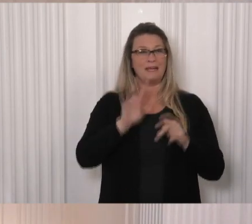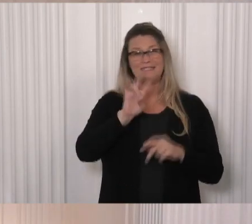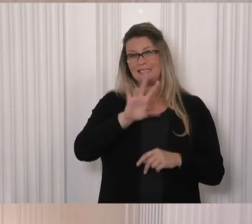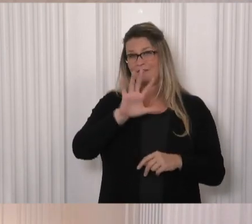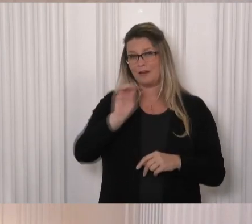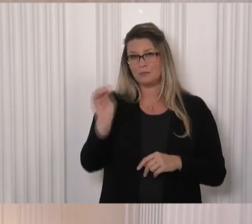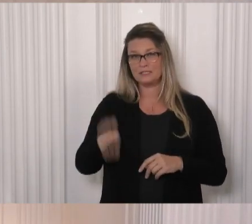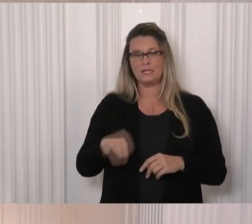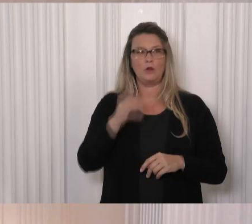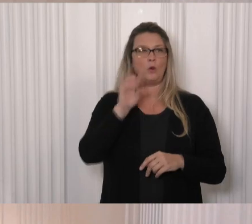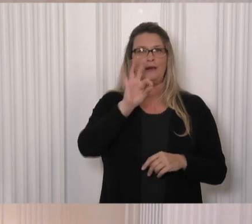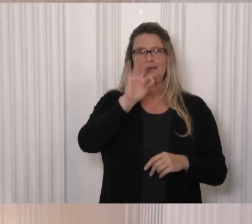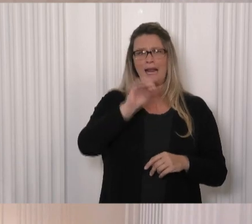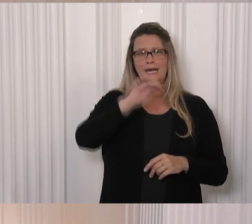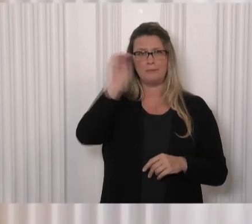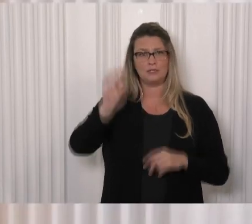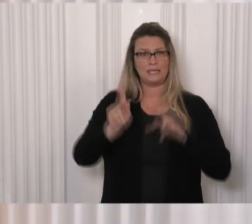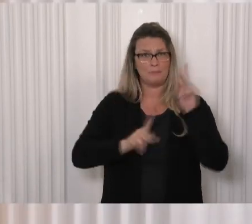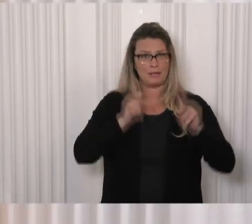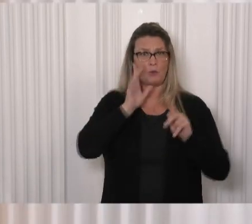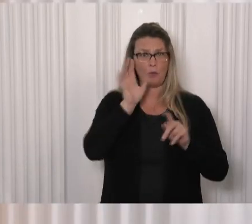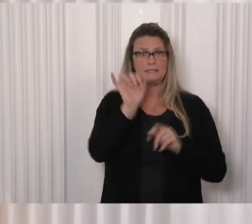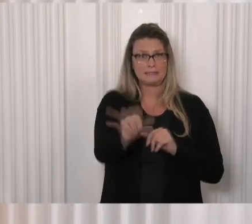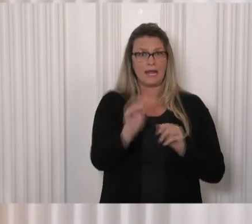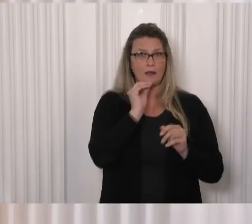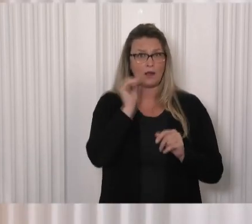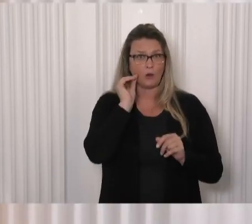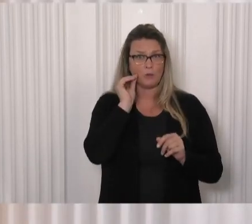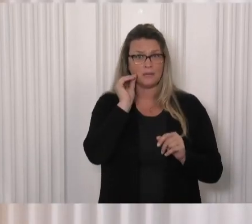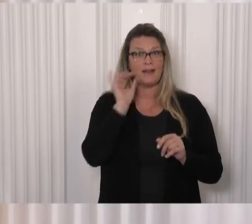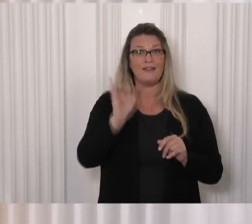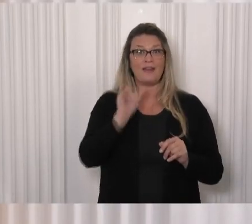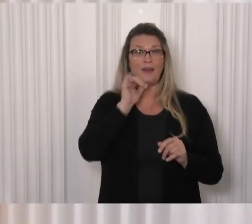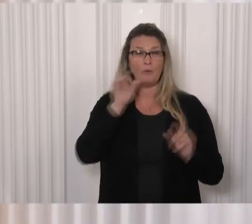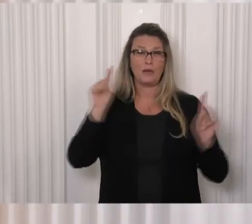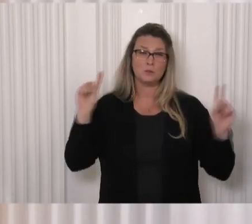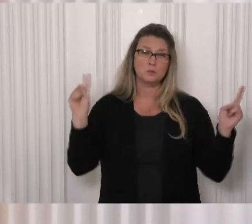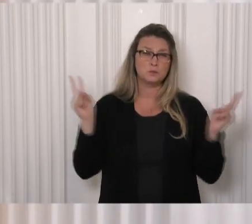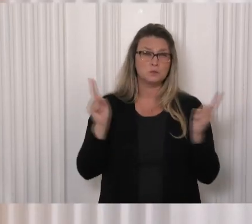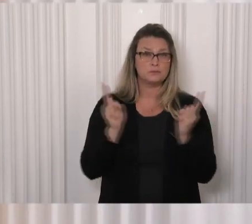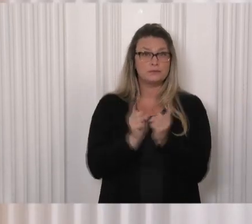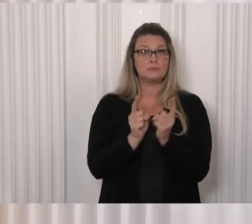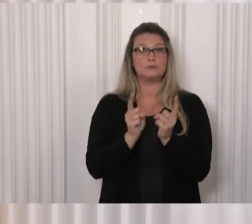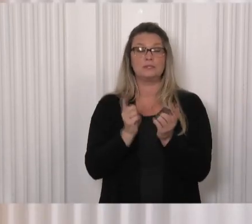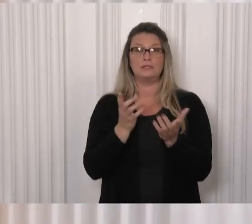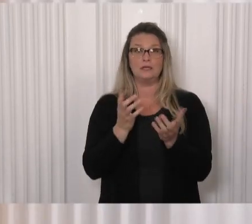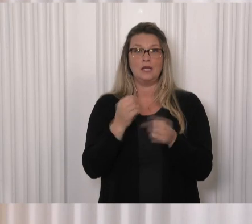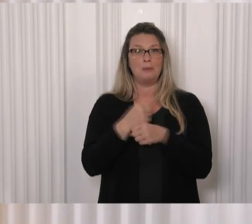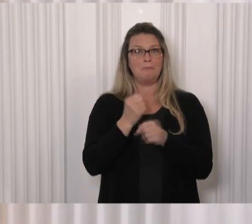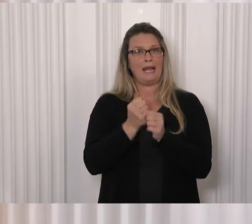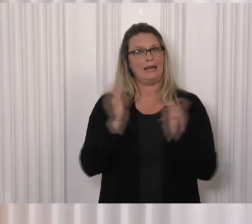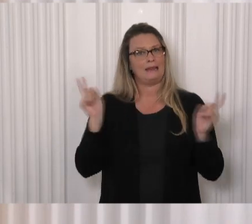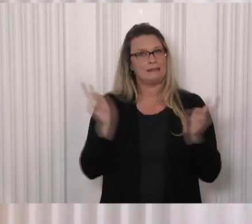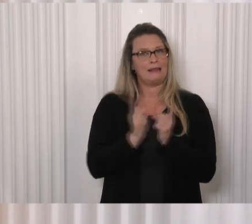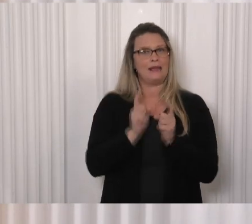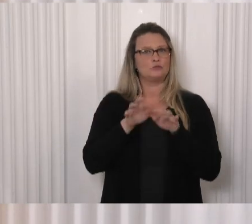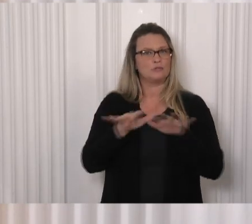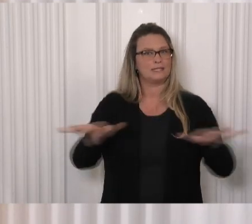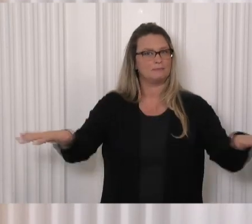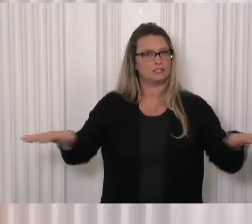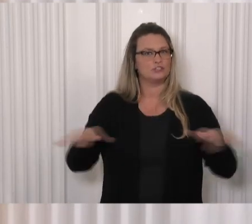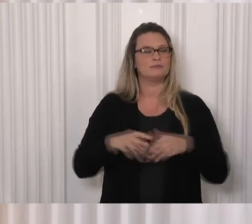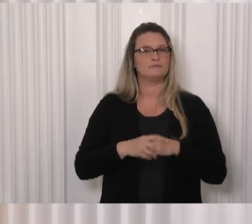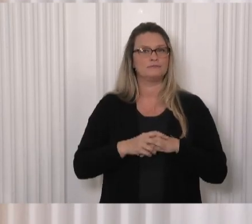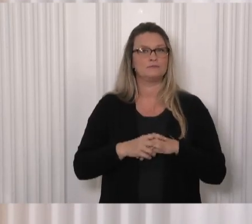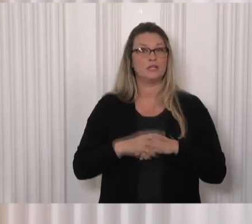the 90% of people that could do that to take the tsunami wave down to a river or a stream. And one reason why we